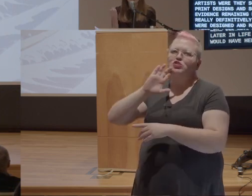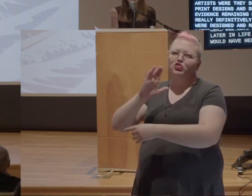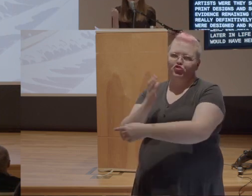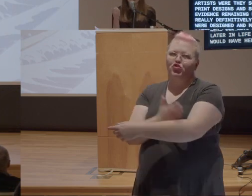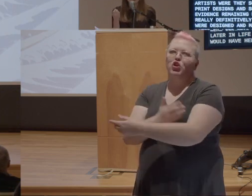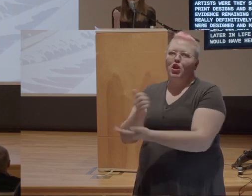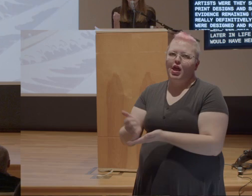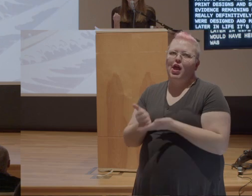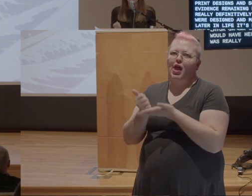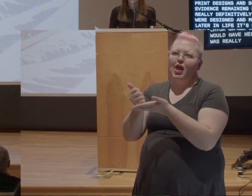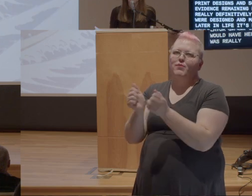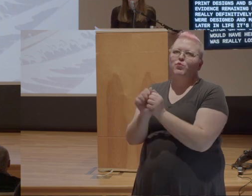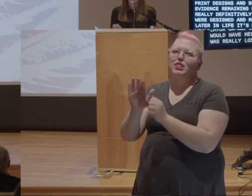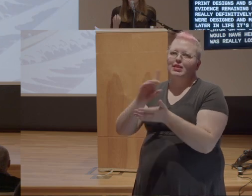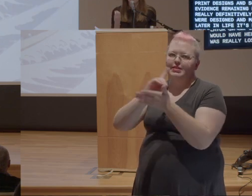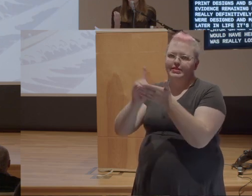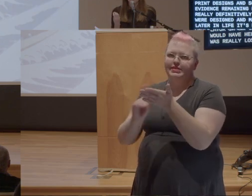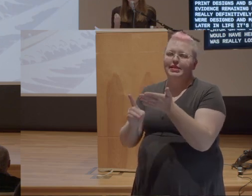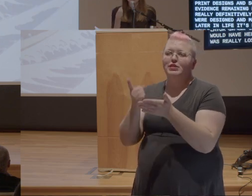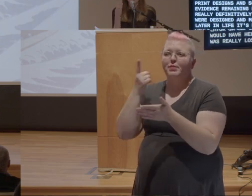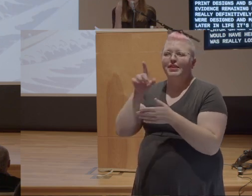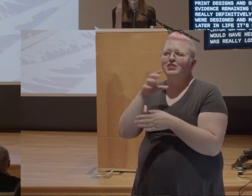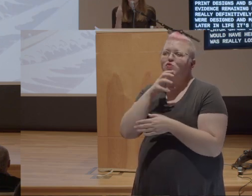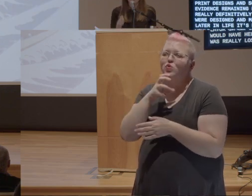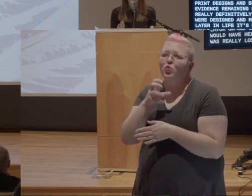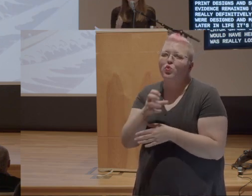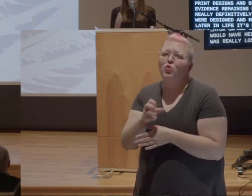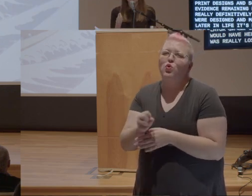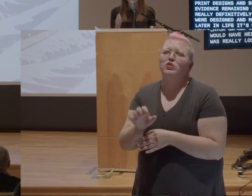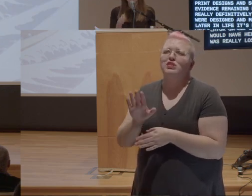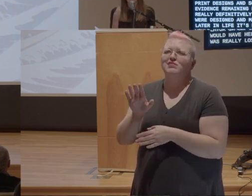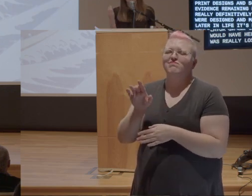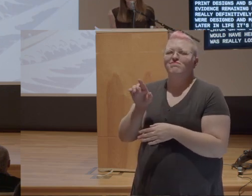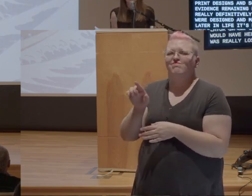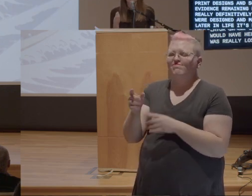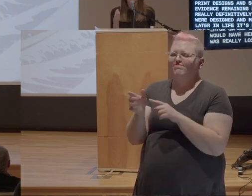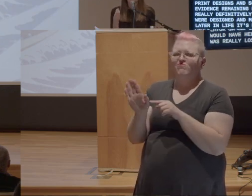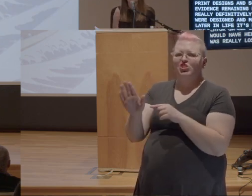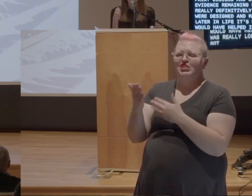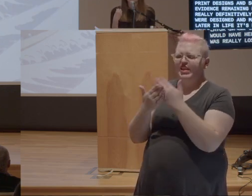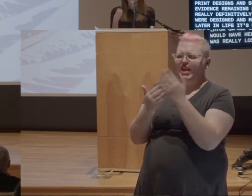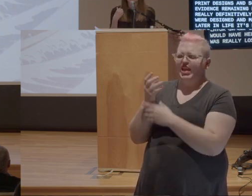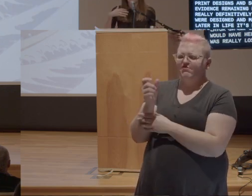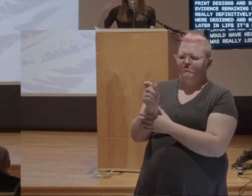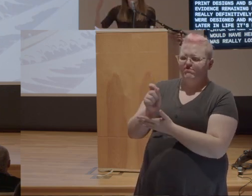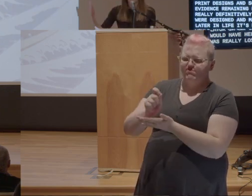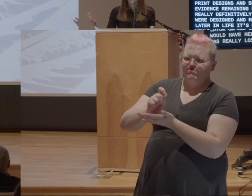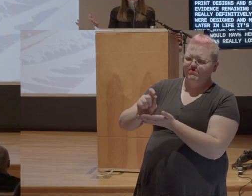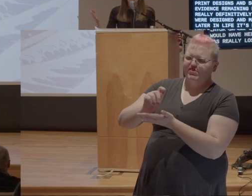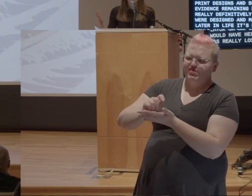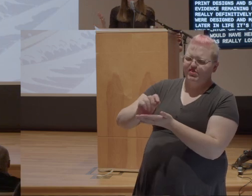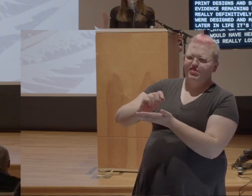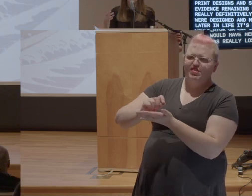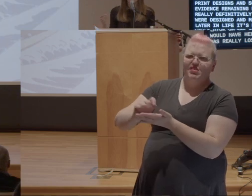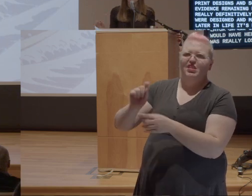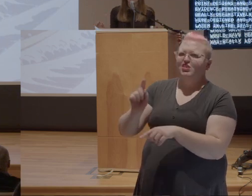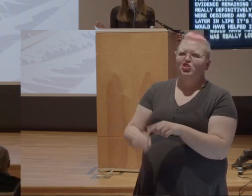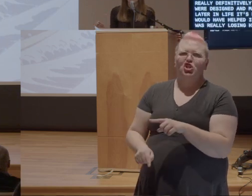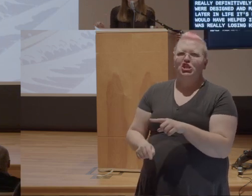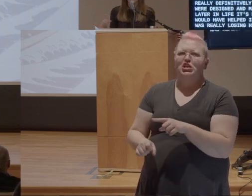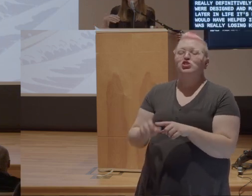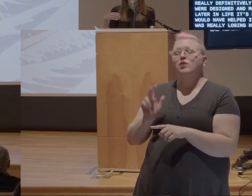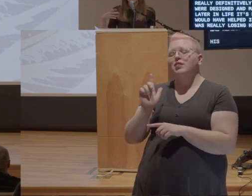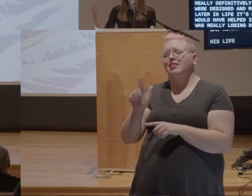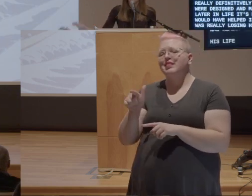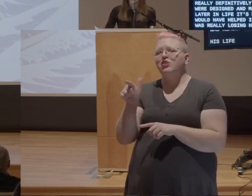designs because he was really losing his grip, wasn't so great as he got older, and so he did a lot more paintings later in his